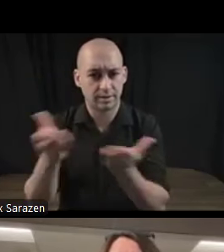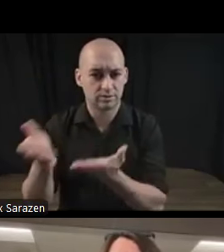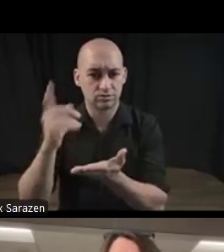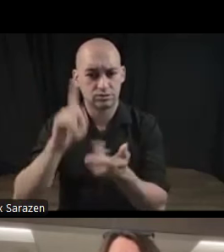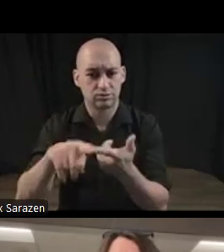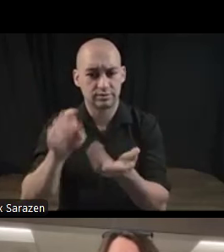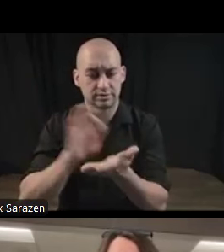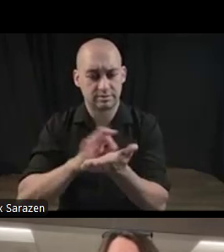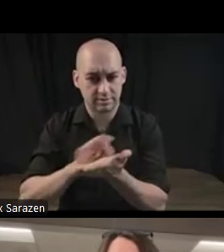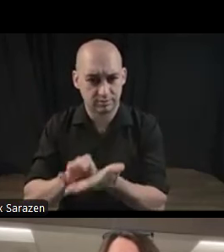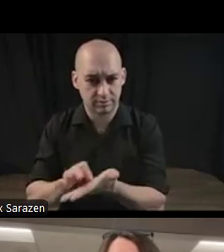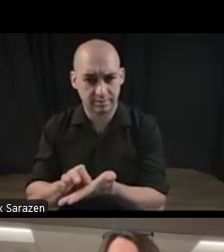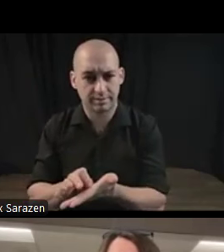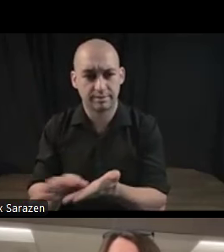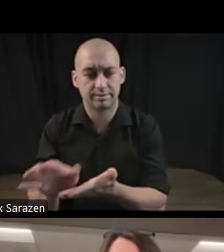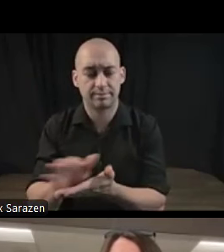secretary.